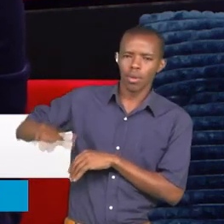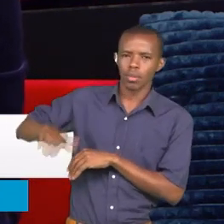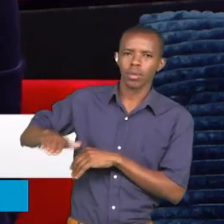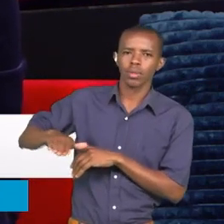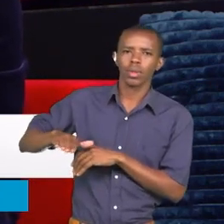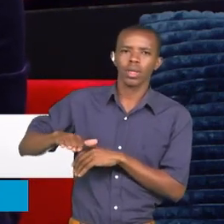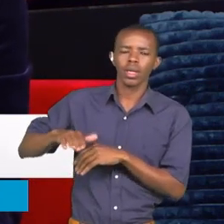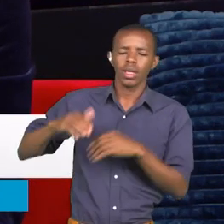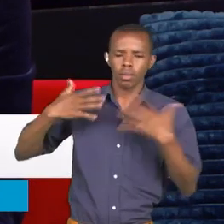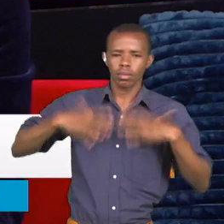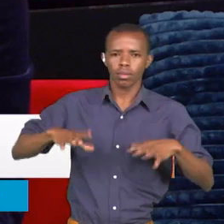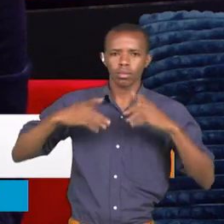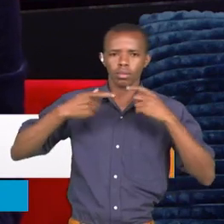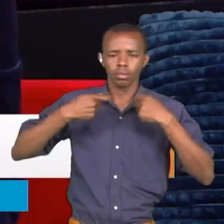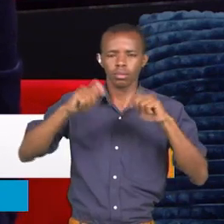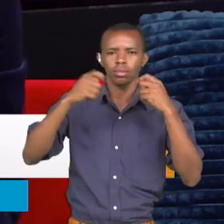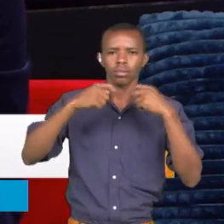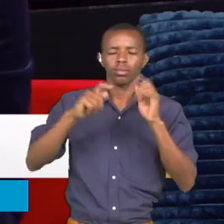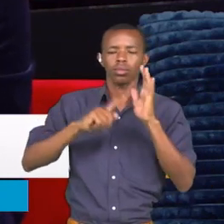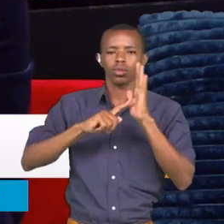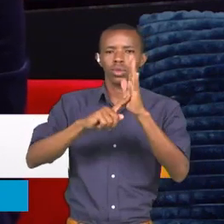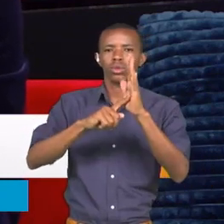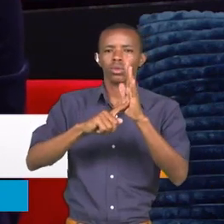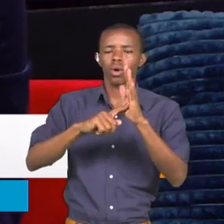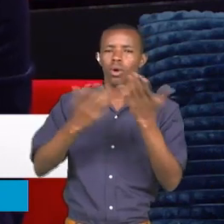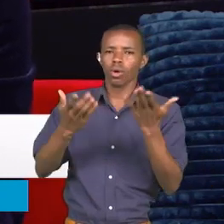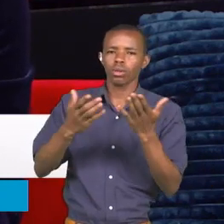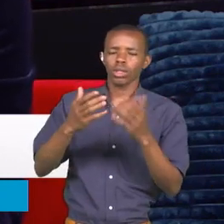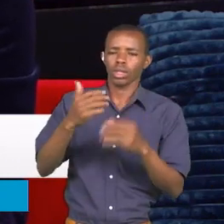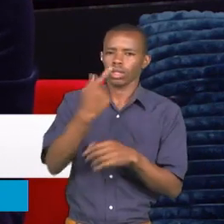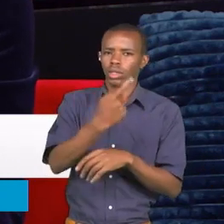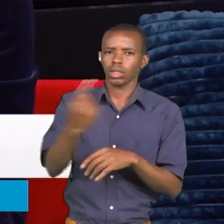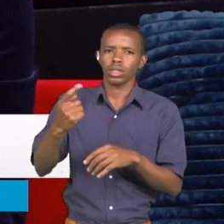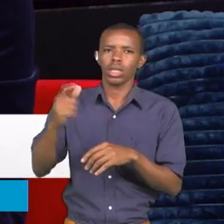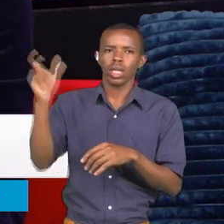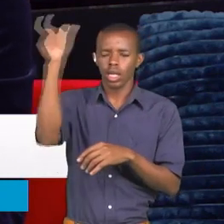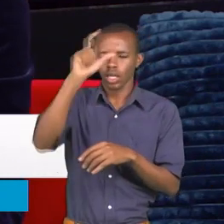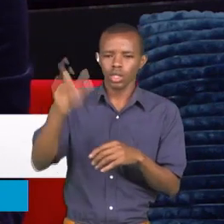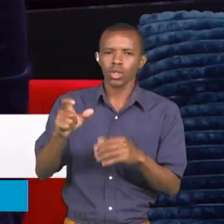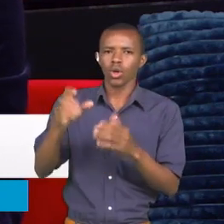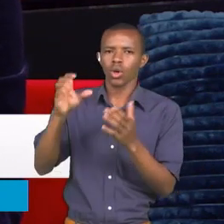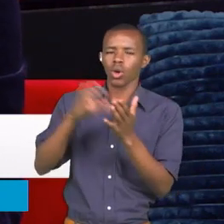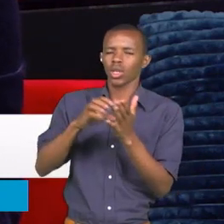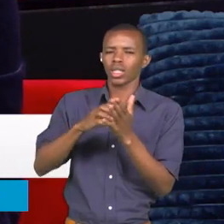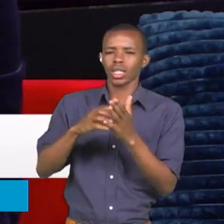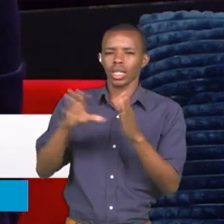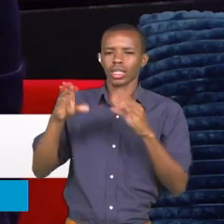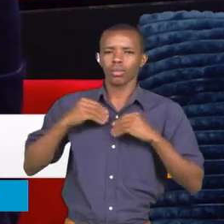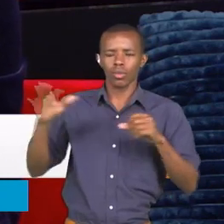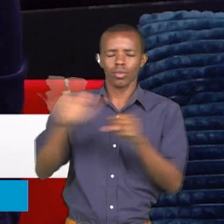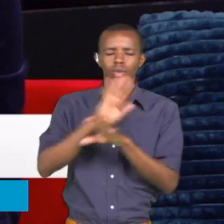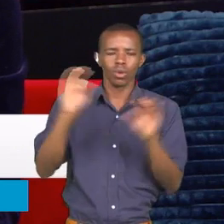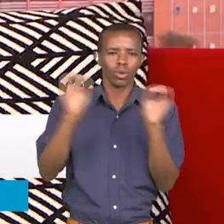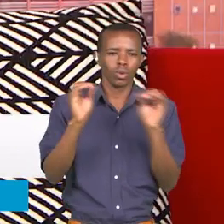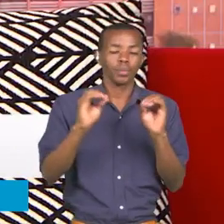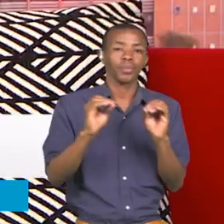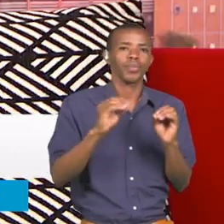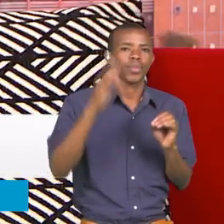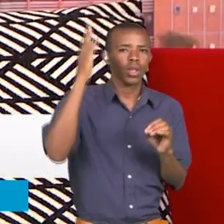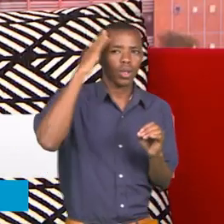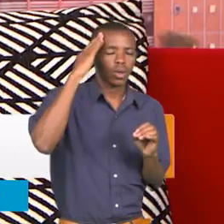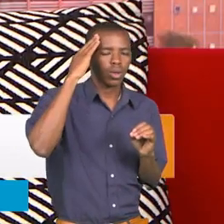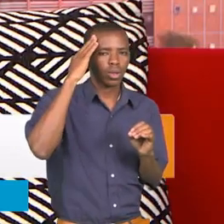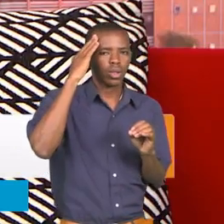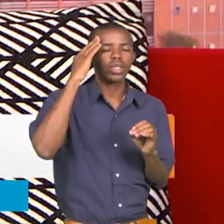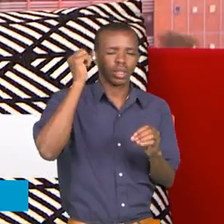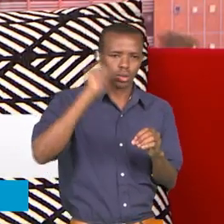kind of just trying to shove each other, because now the original content is being taken for granted. Well, you know, the laws are